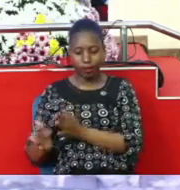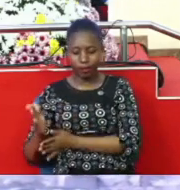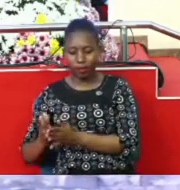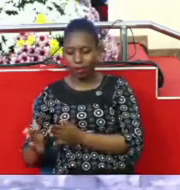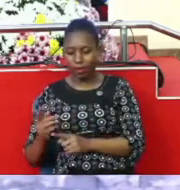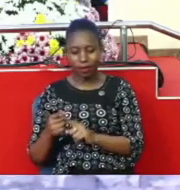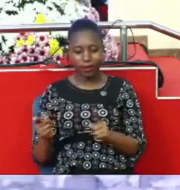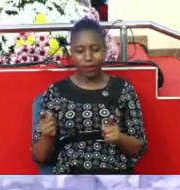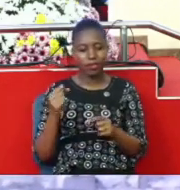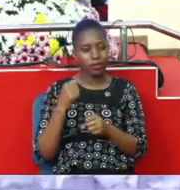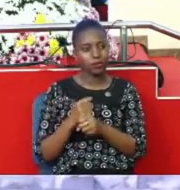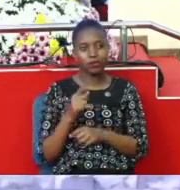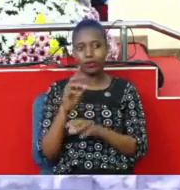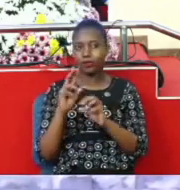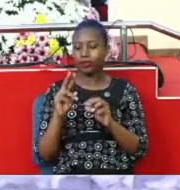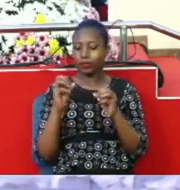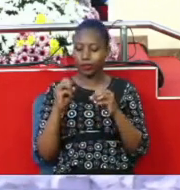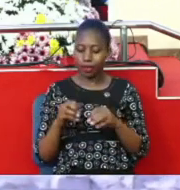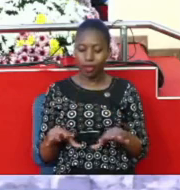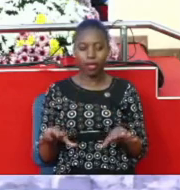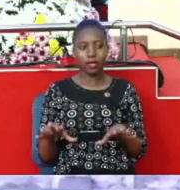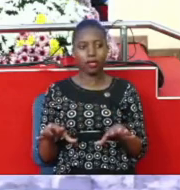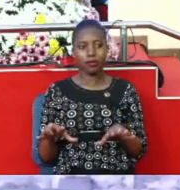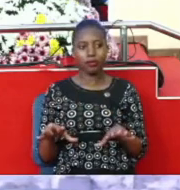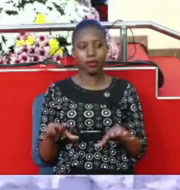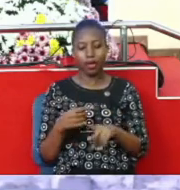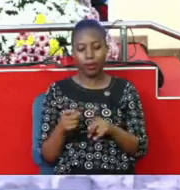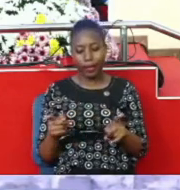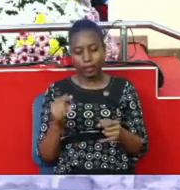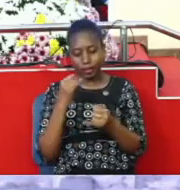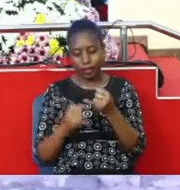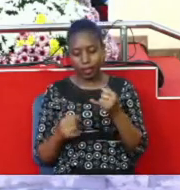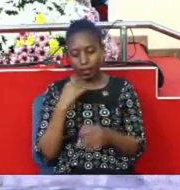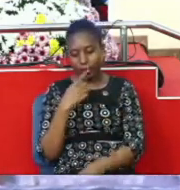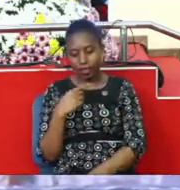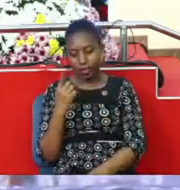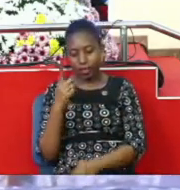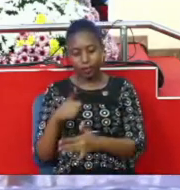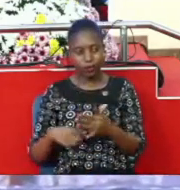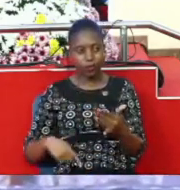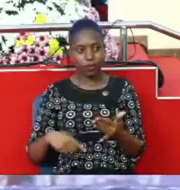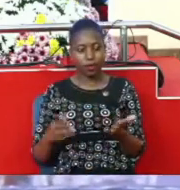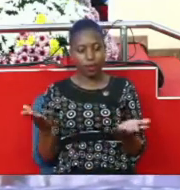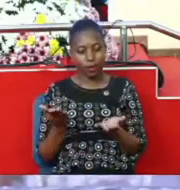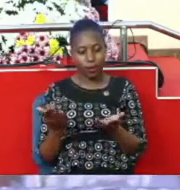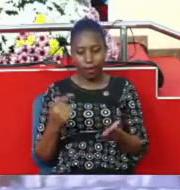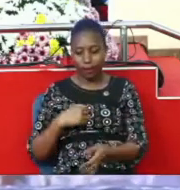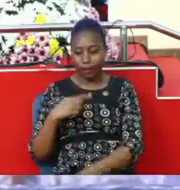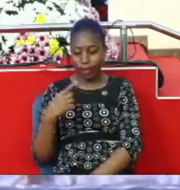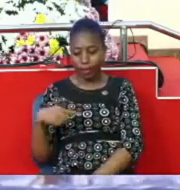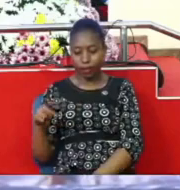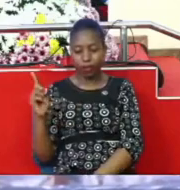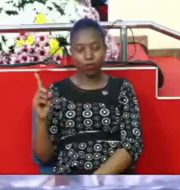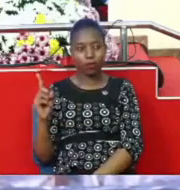am. But he concludes by saying, where he is going, I'm going to pursue the